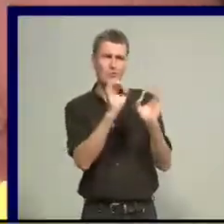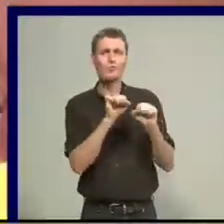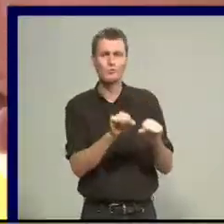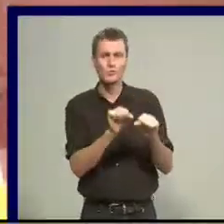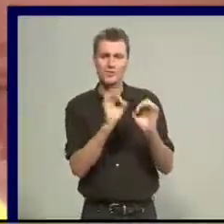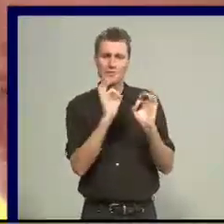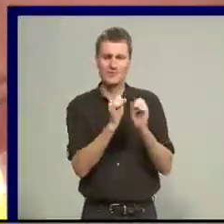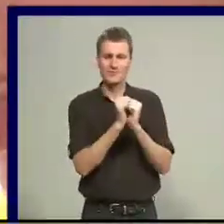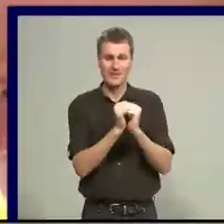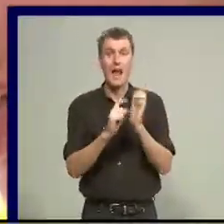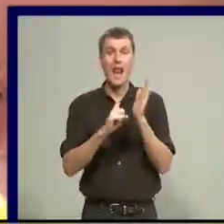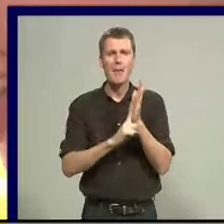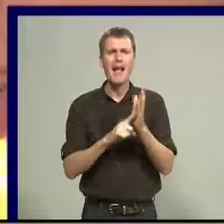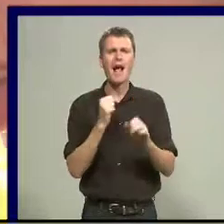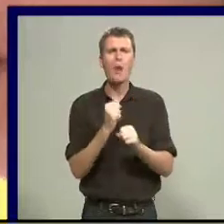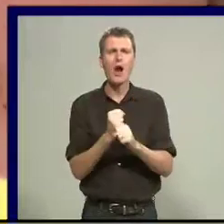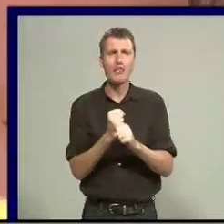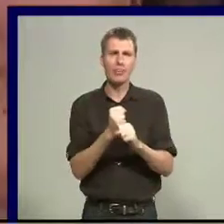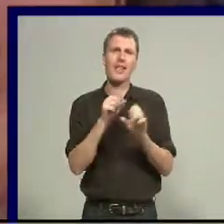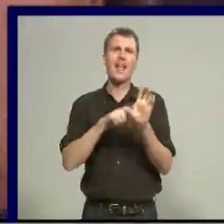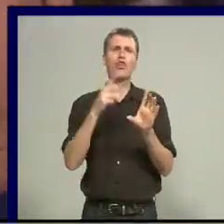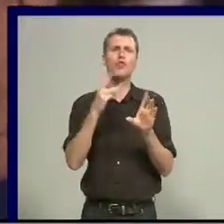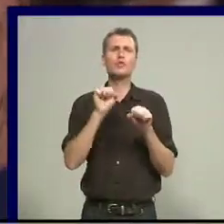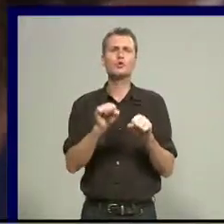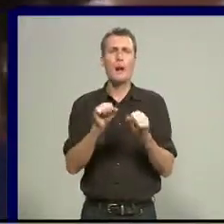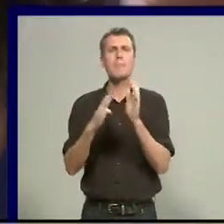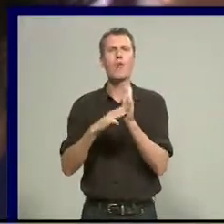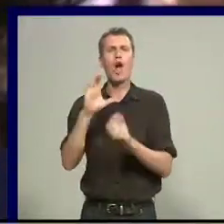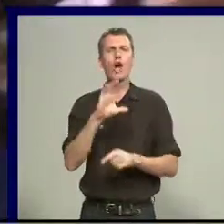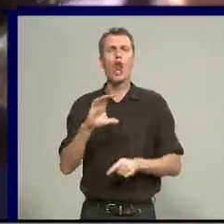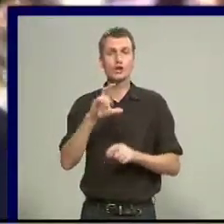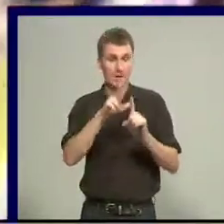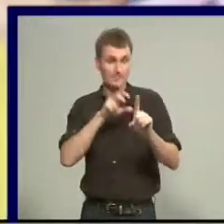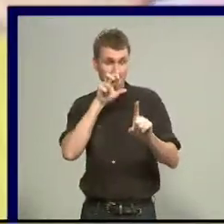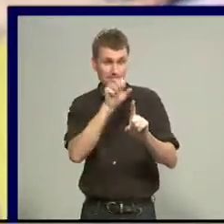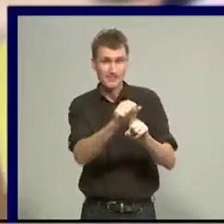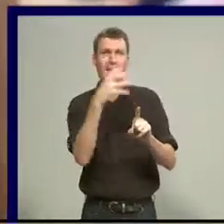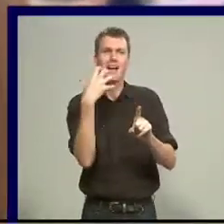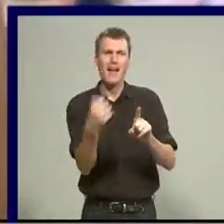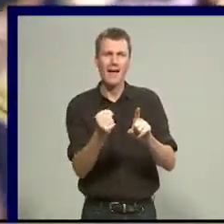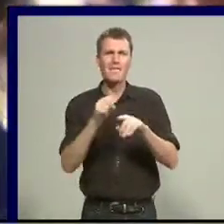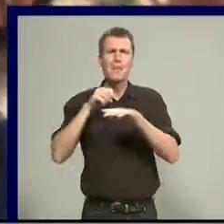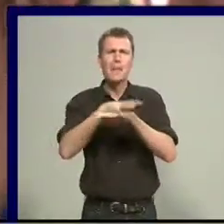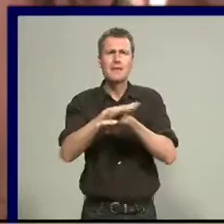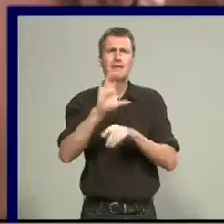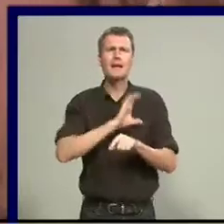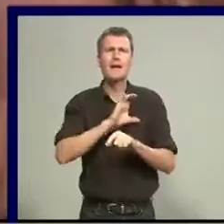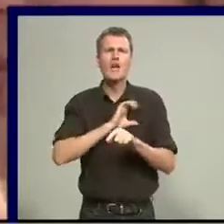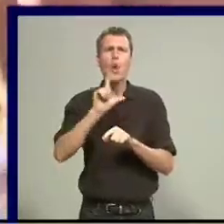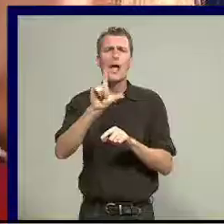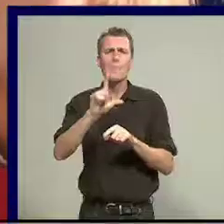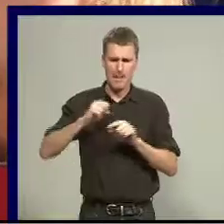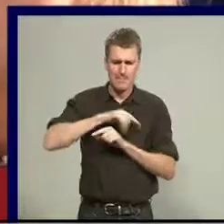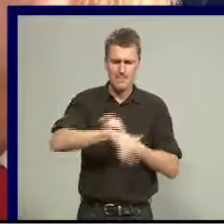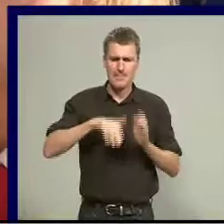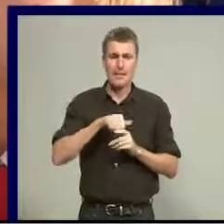Galbraith's a Year 13 student at Marion College. She was diagnosed with acute lymphoblastic leukemia 3 years ago. When Libby